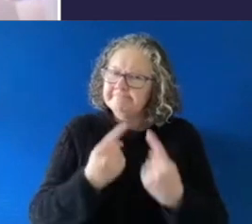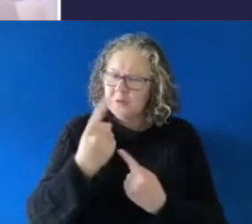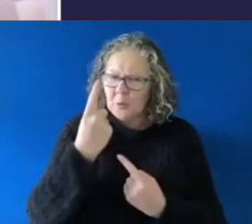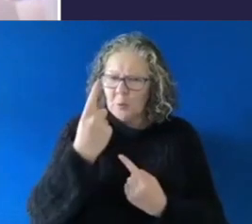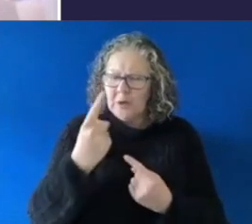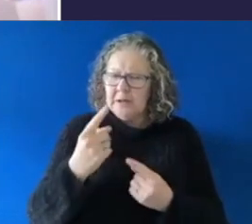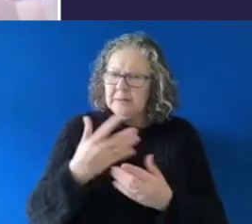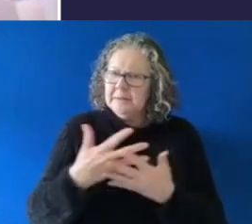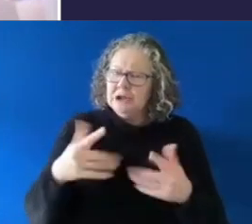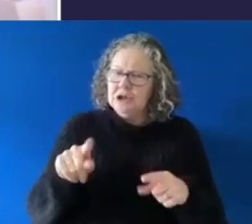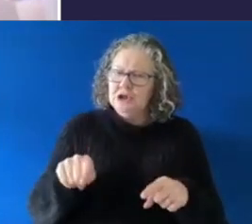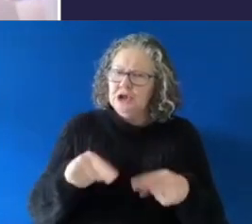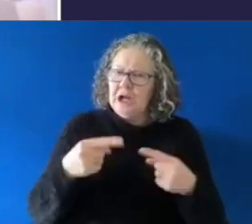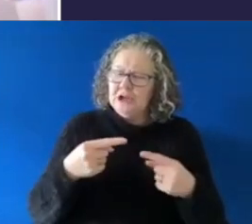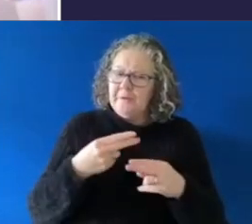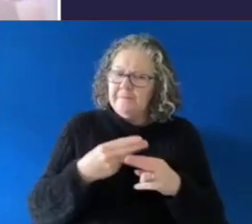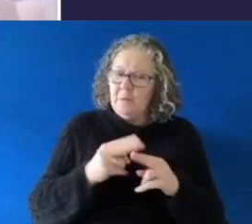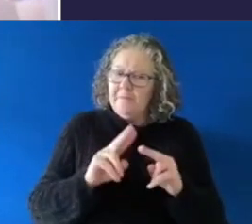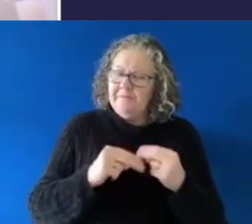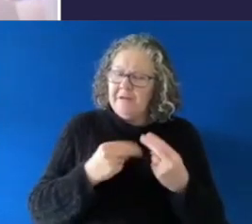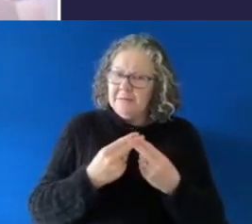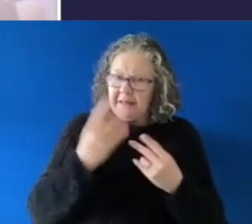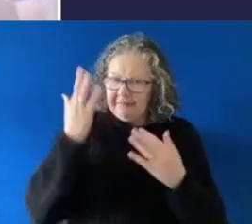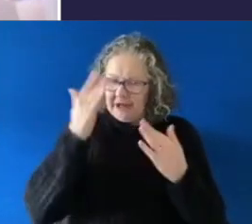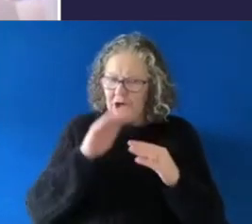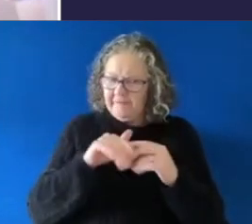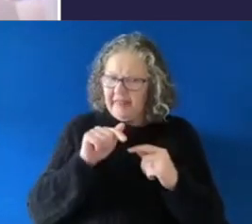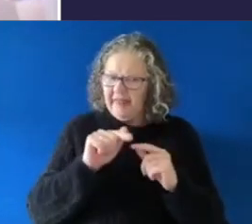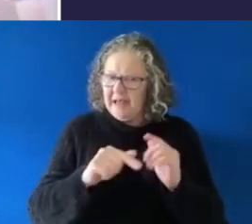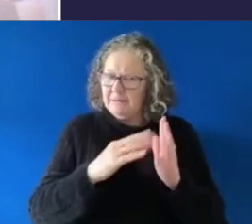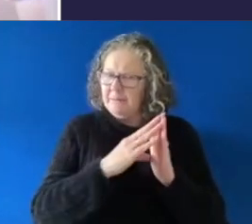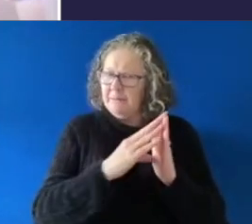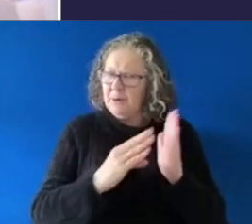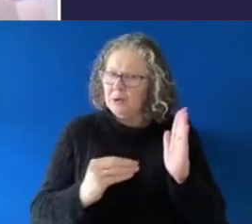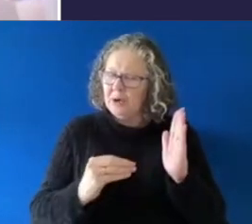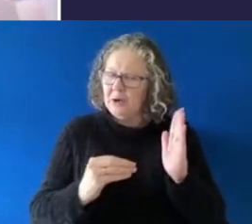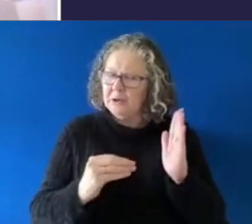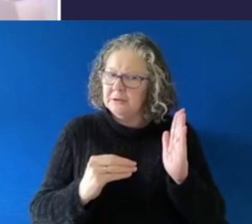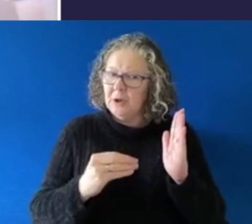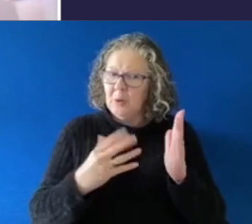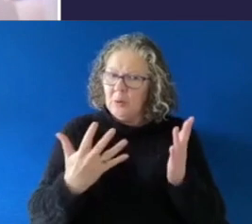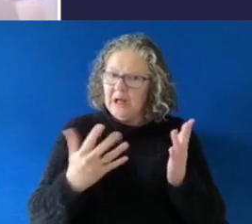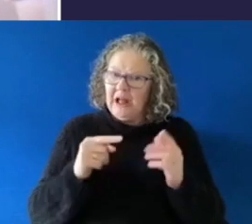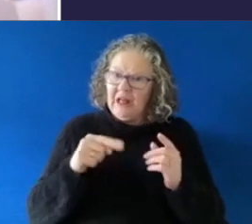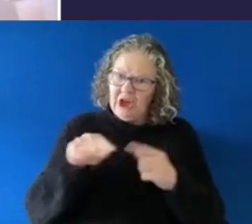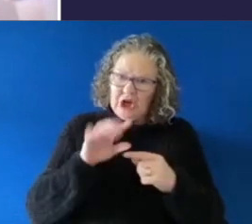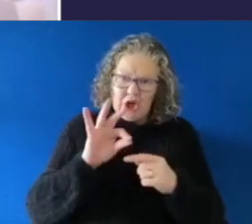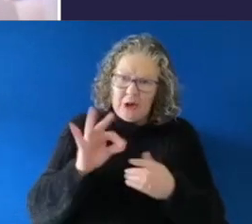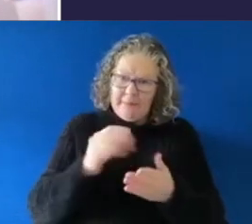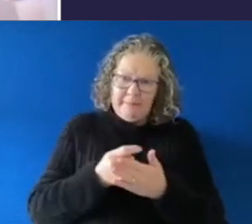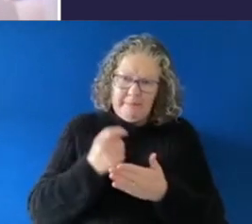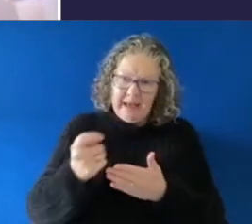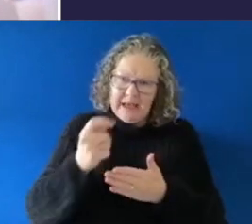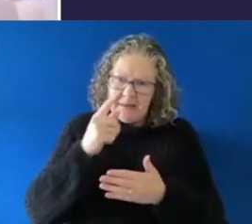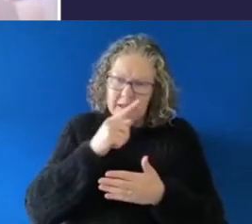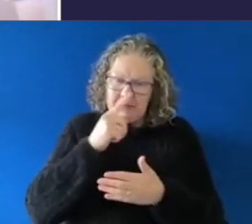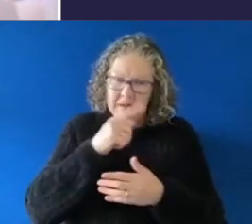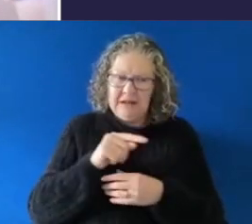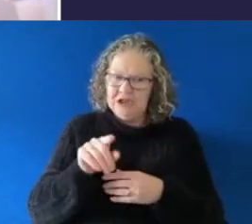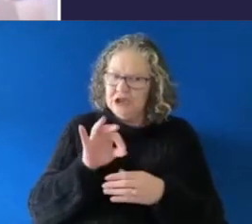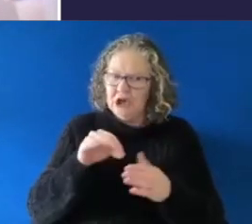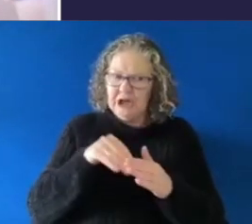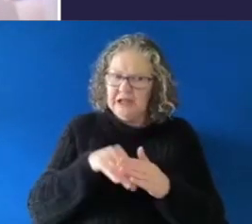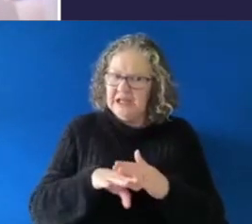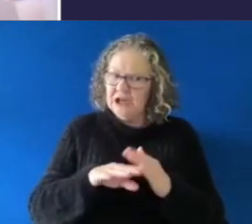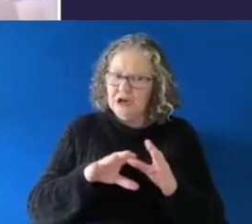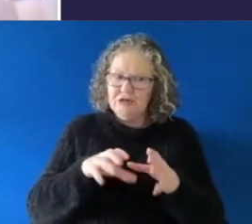challenges, I think, for families as they're thinking about this model is, well, they're not paid people, and it's not in a group home, and